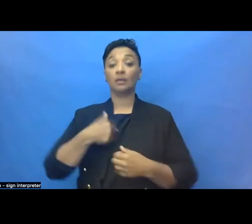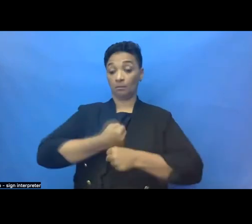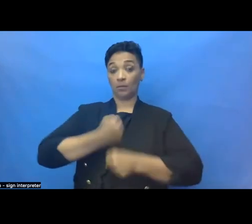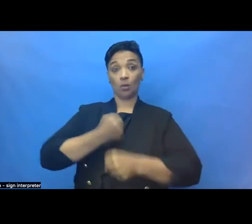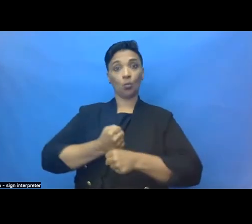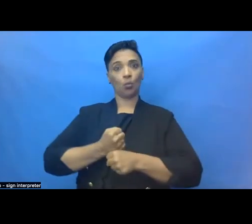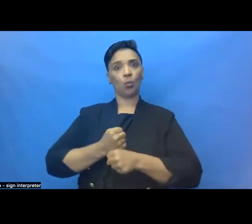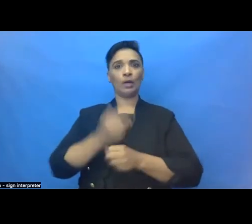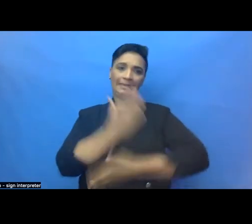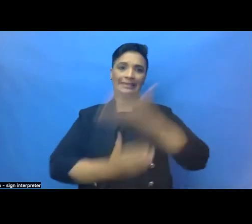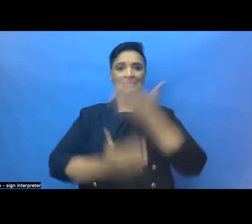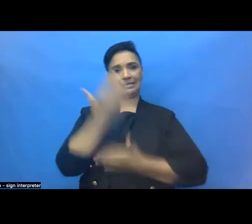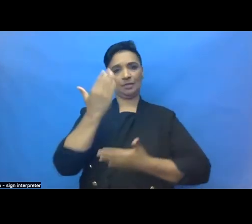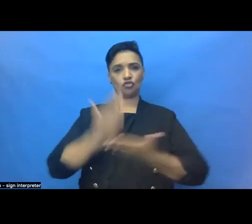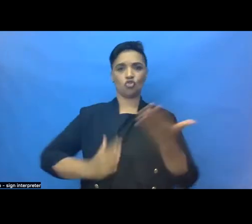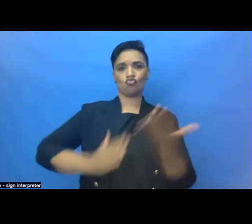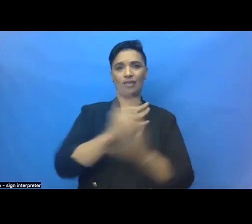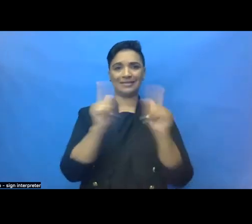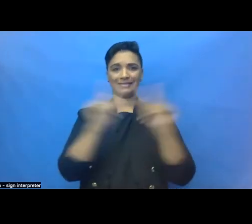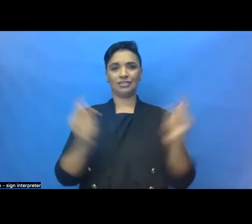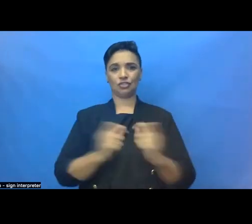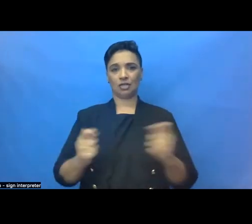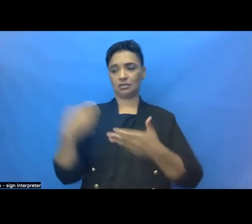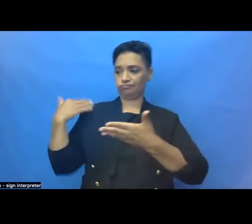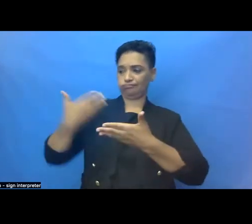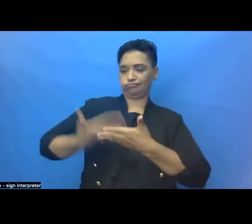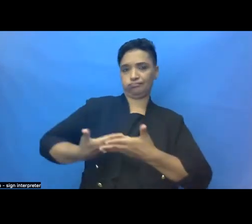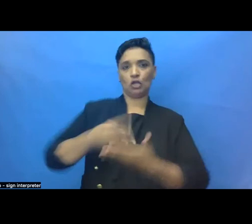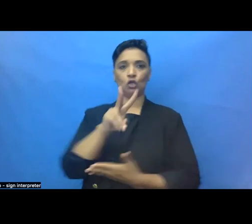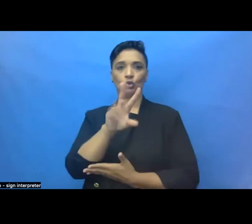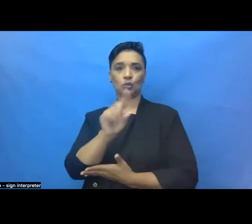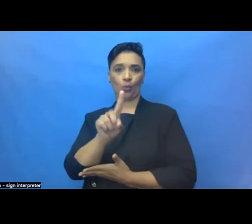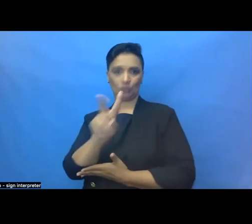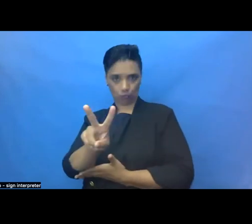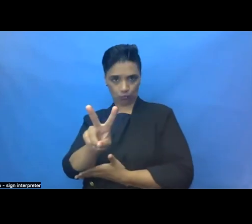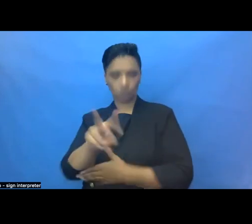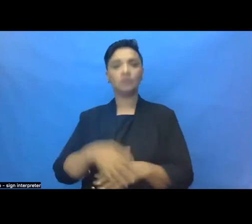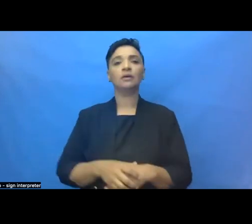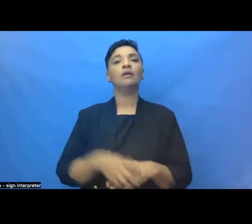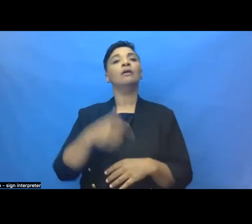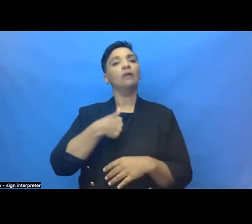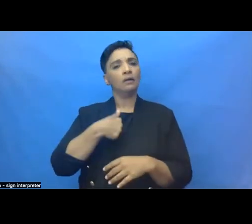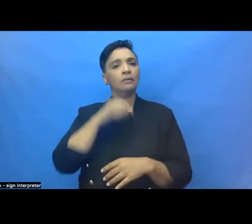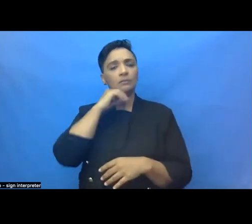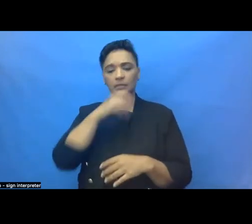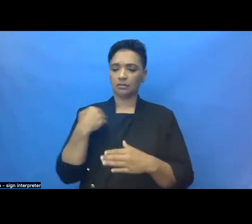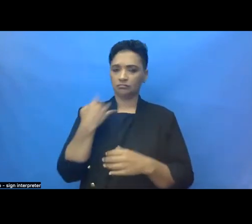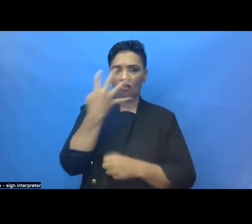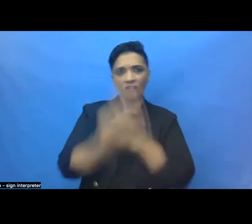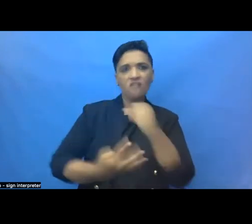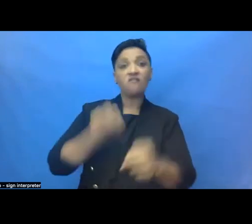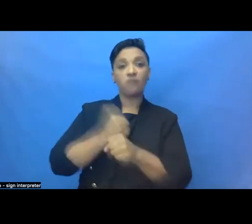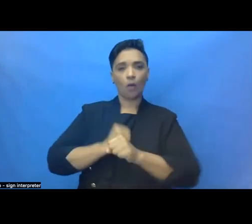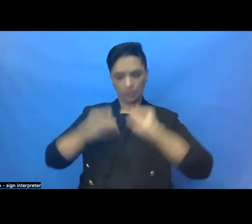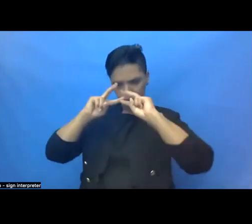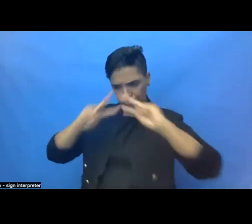International, DRI, since 2012. And as a part of DRI team, I helped lead a nearly 4-year investigation